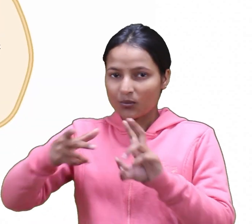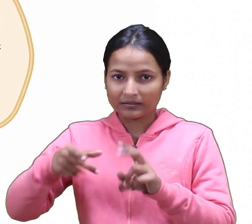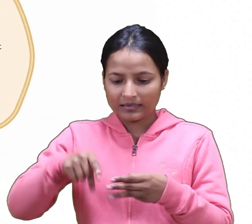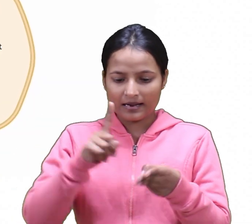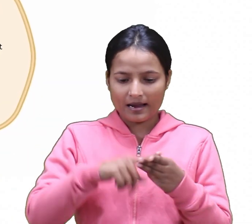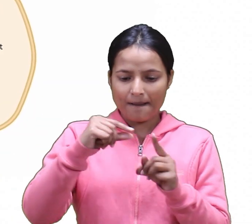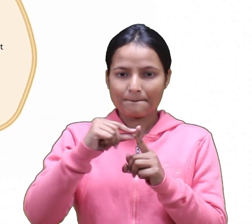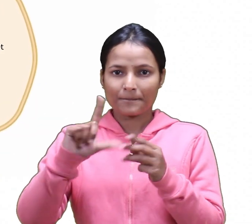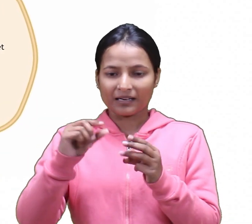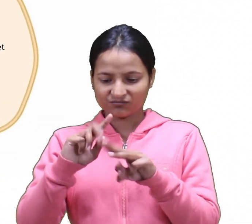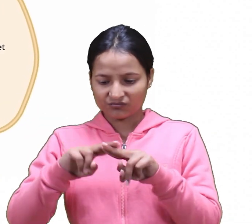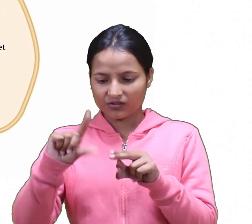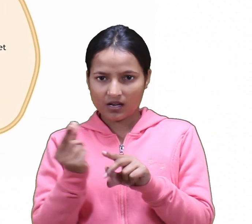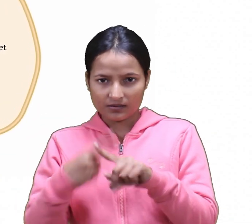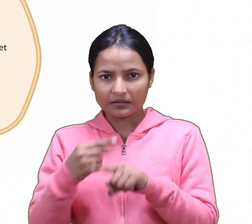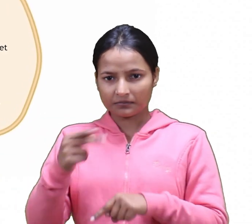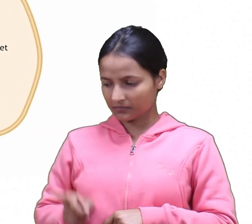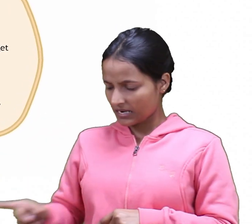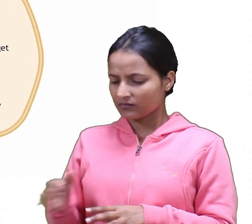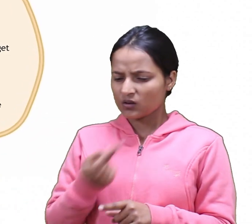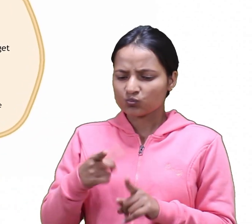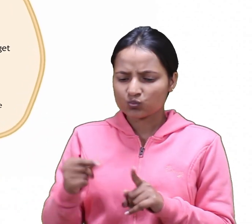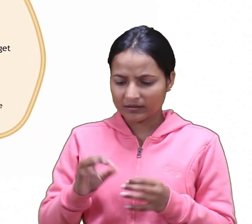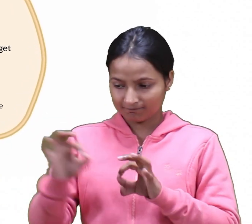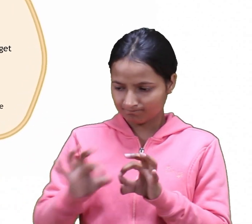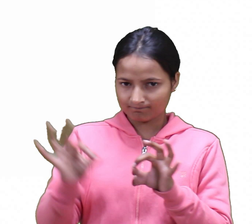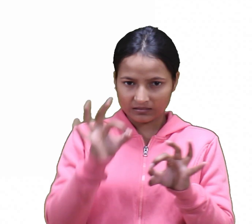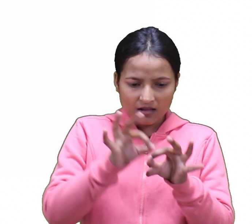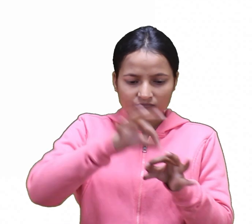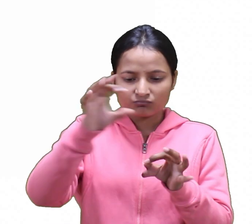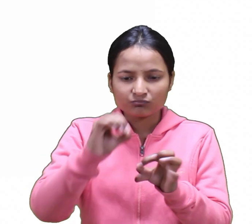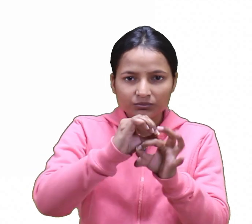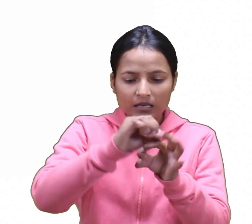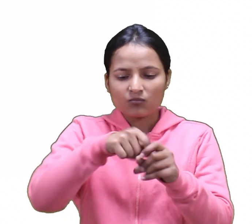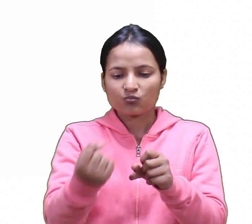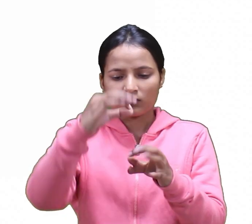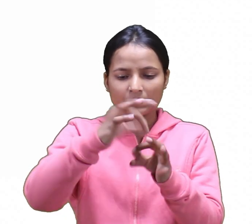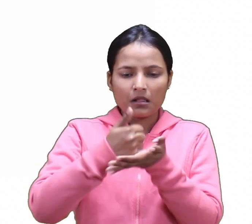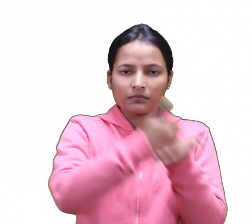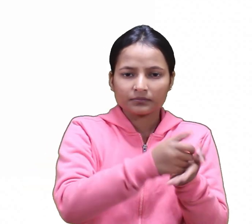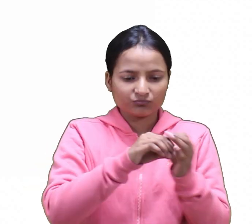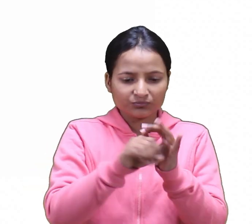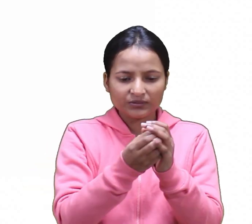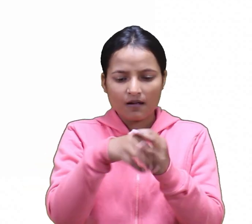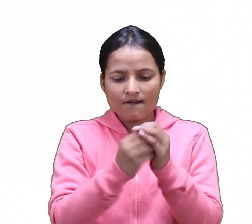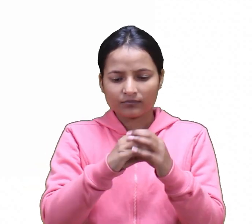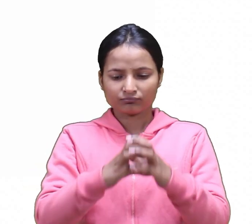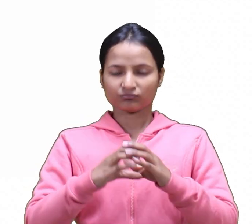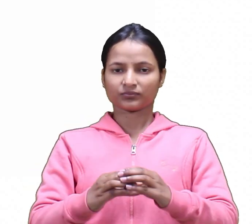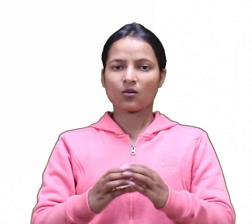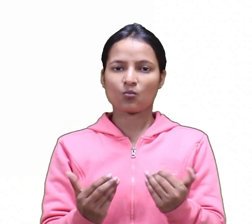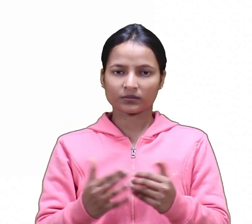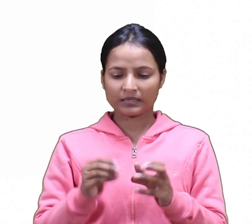focus on transport as an adjunct target to the available repertoire of drugs by investigating the potential binding of antibiotic to efflux